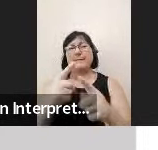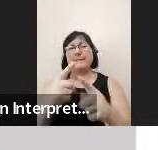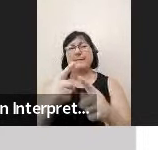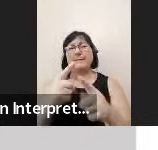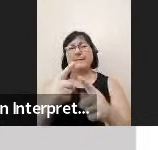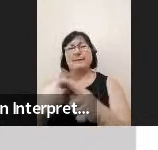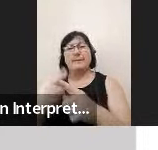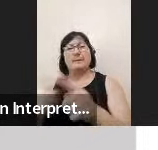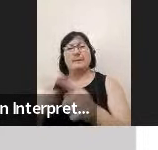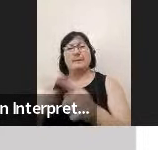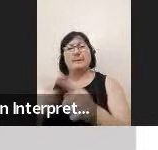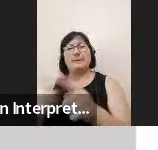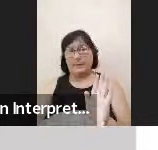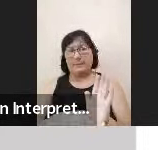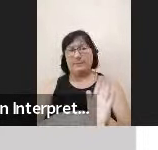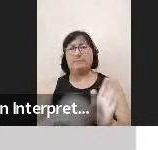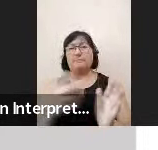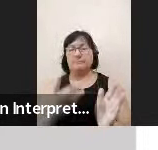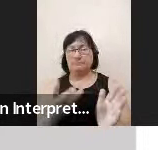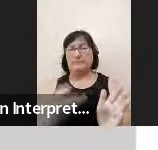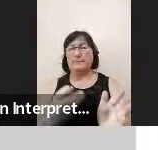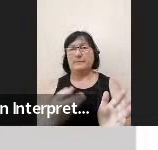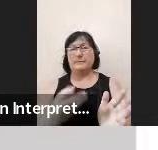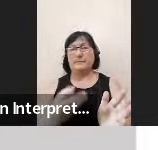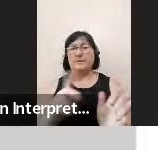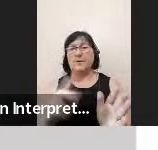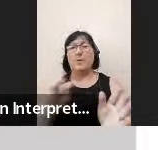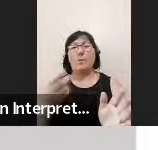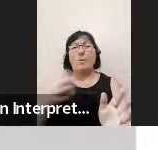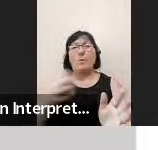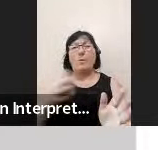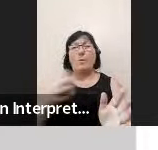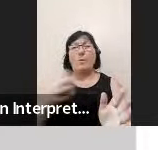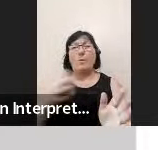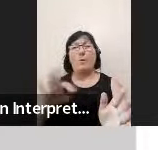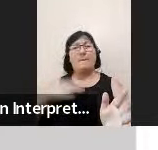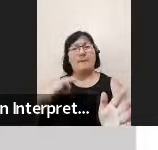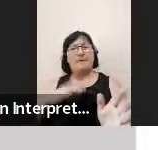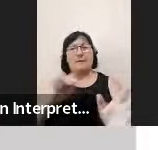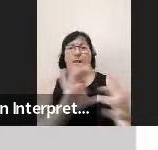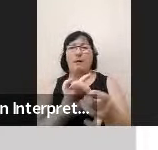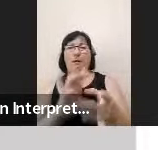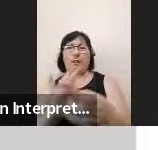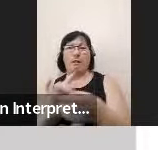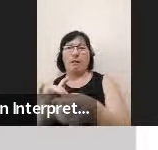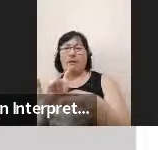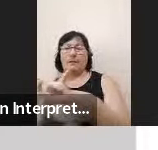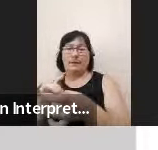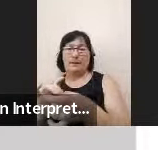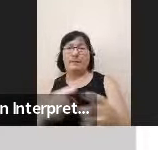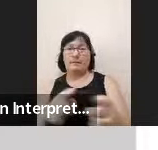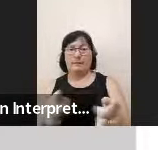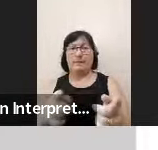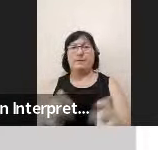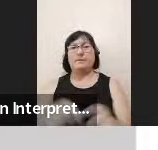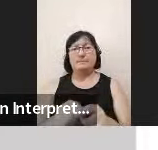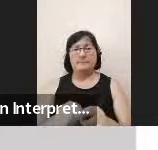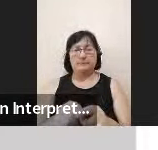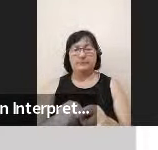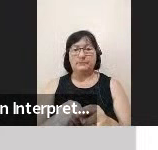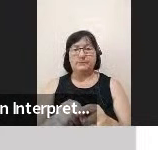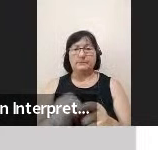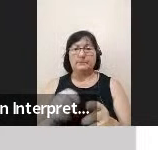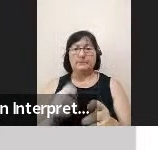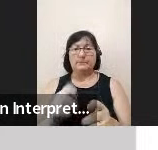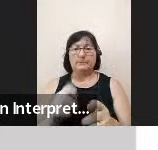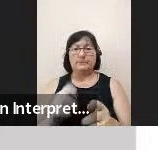the benefits are linked to whichever segment that you may have been approved for. We also have taken modern